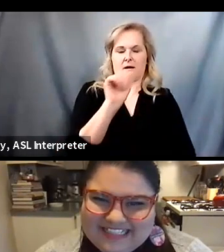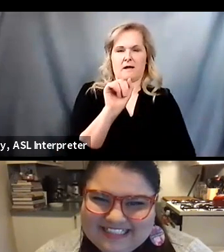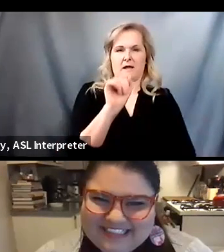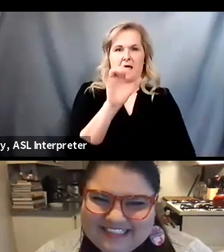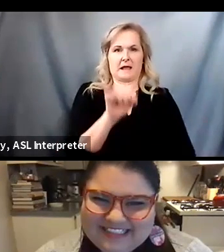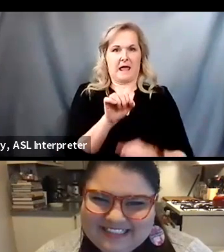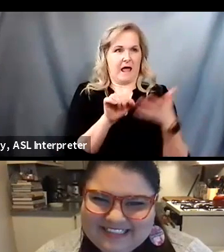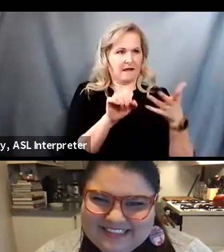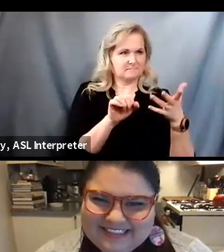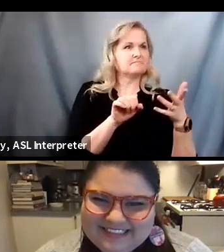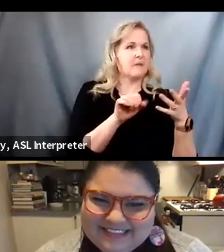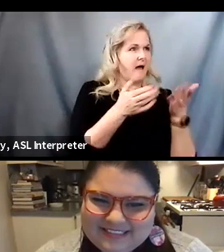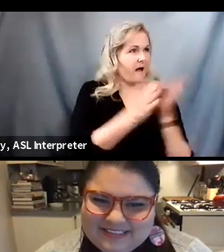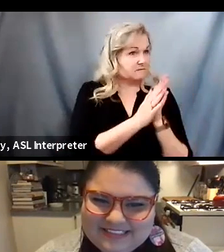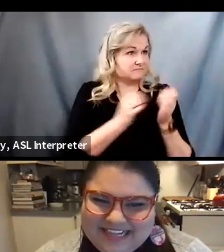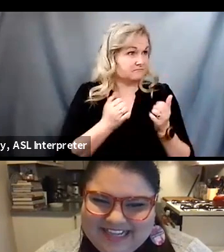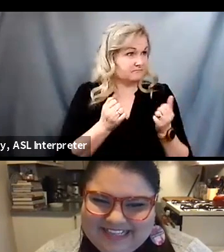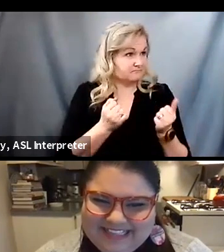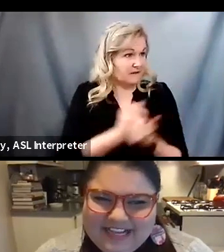as narrators.